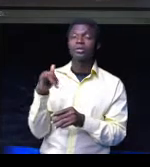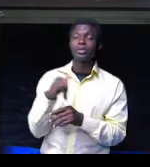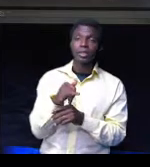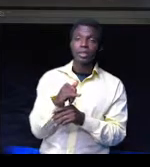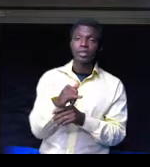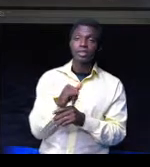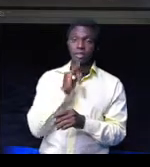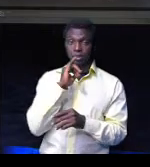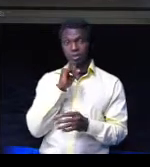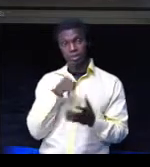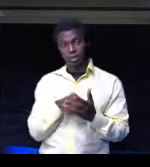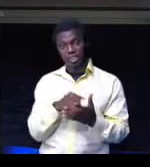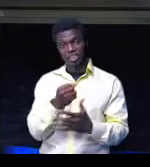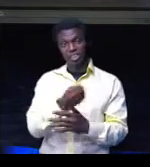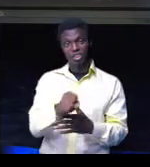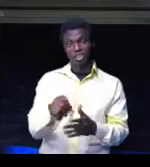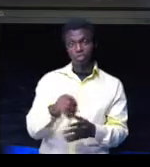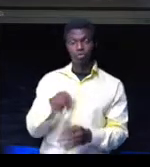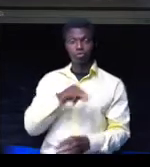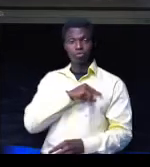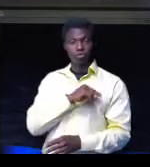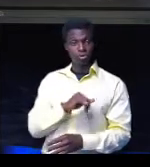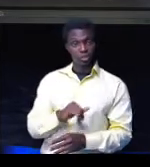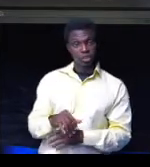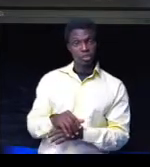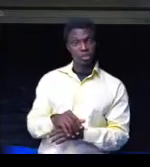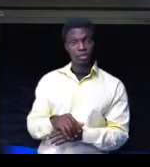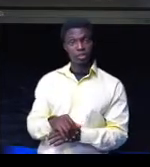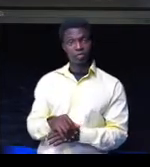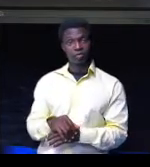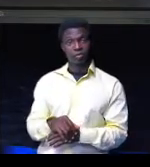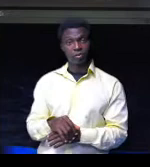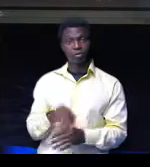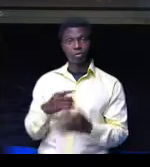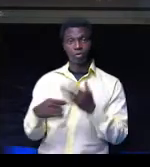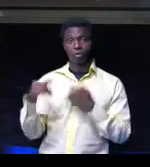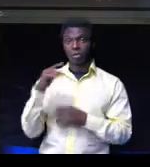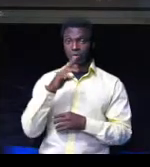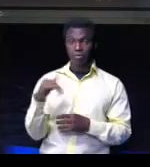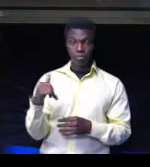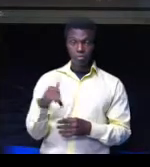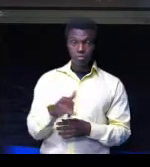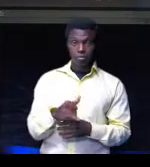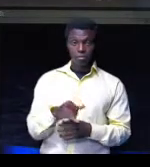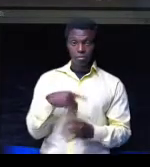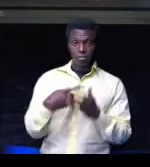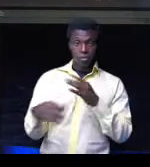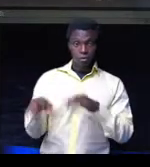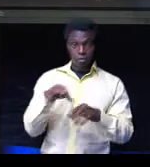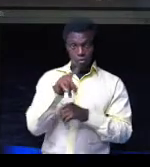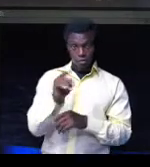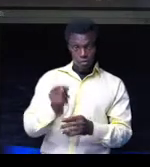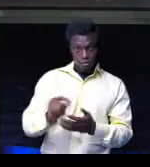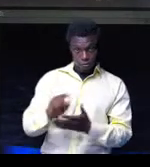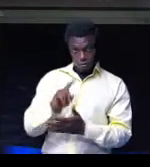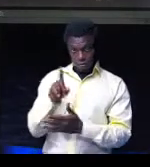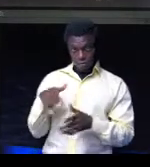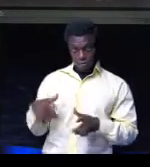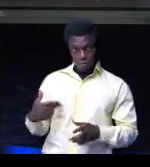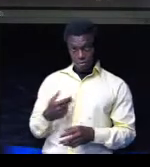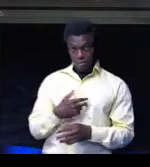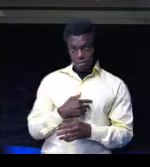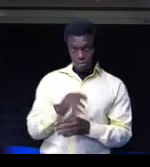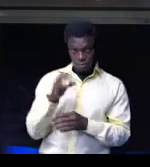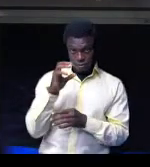are they? Is it distributive? Quantitative? What are they? What did you write?